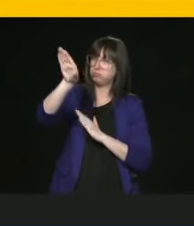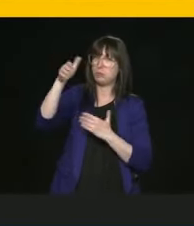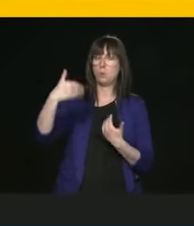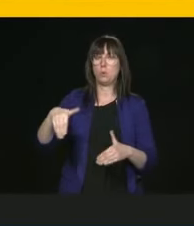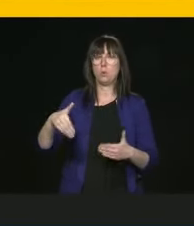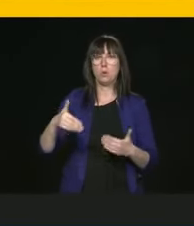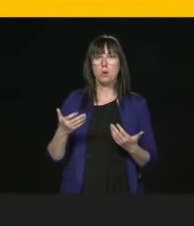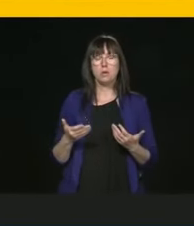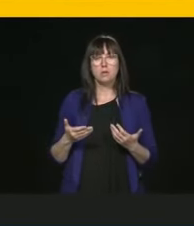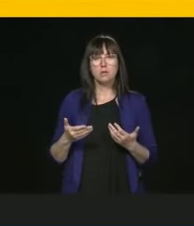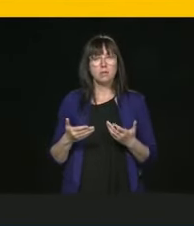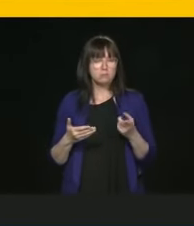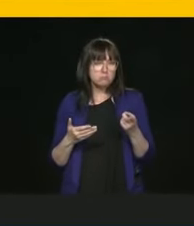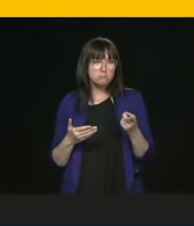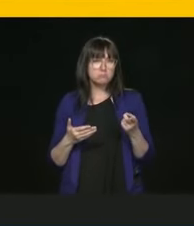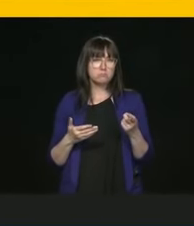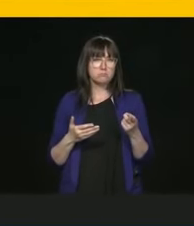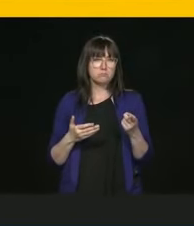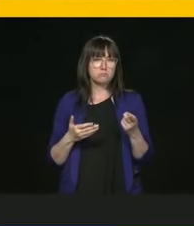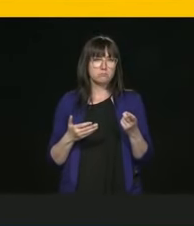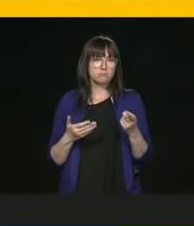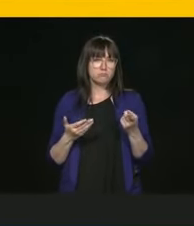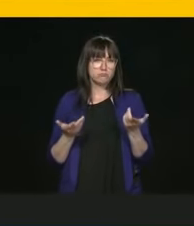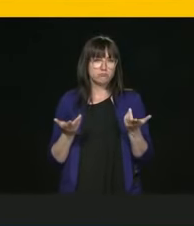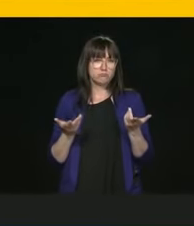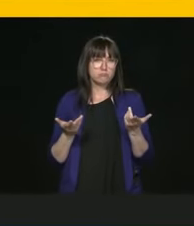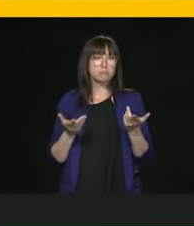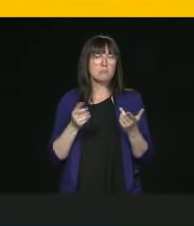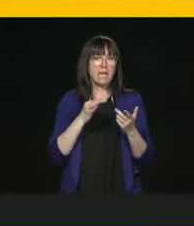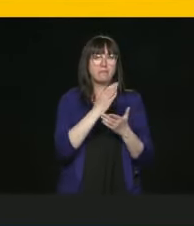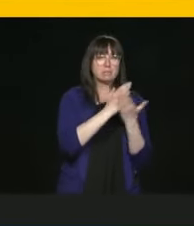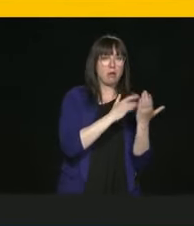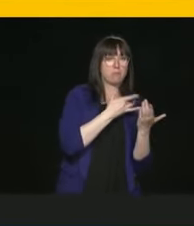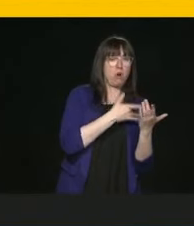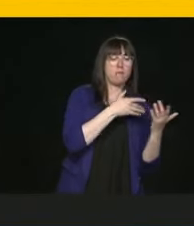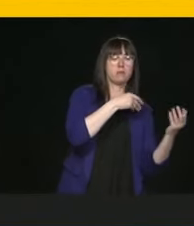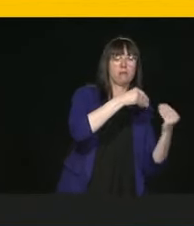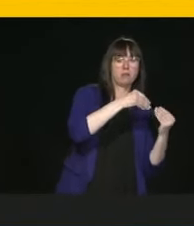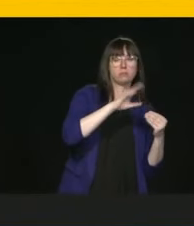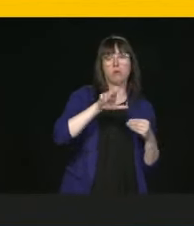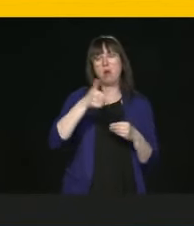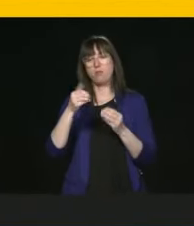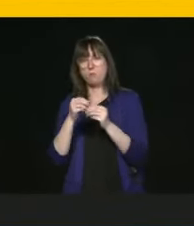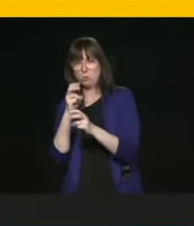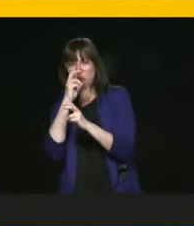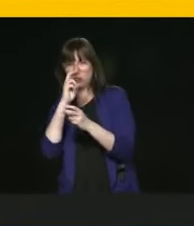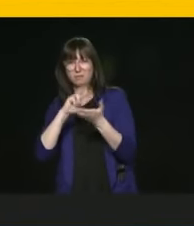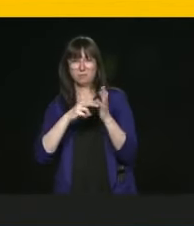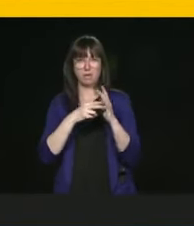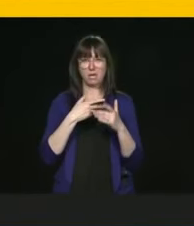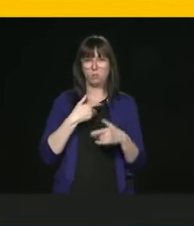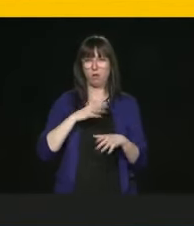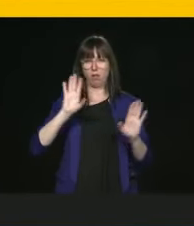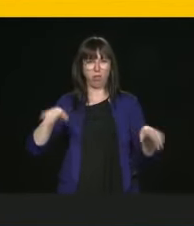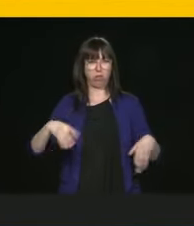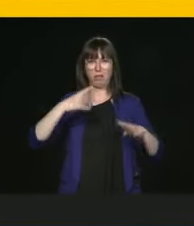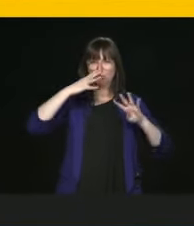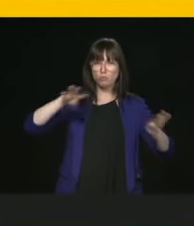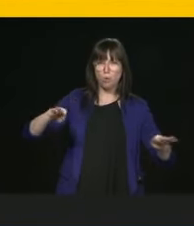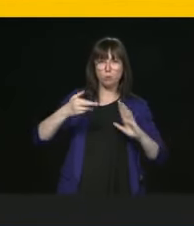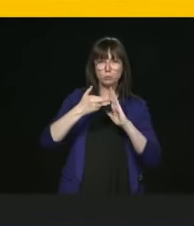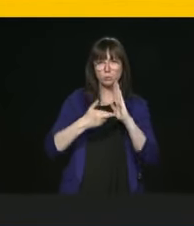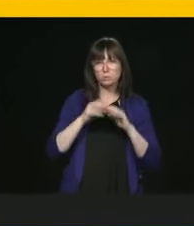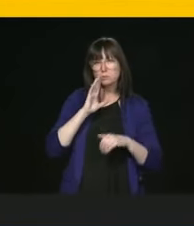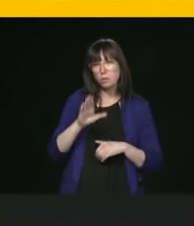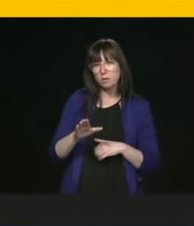you concerned a difference in messaging and measures will enable people to disregard what's in place now? And are you going to allow provinces to